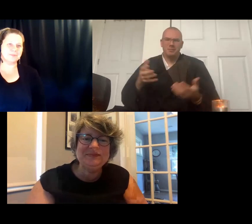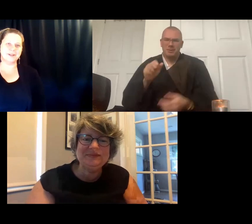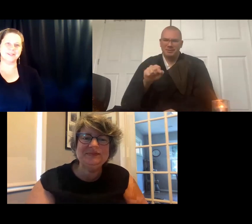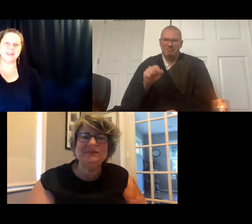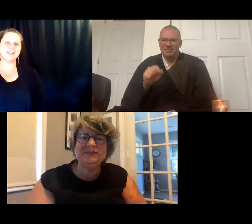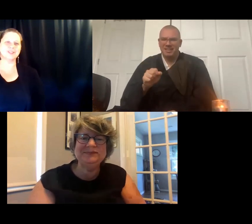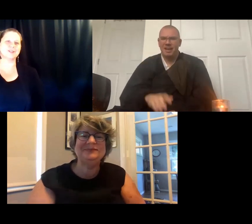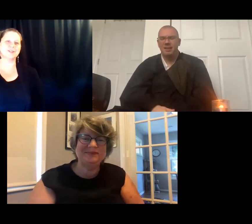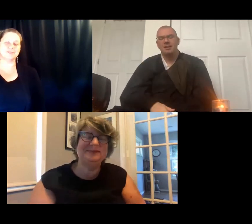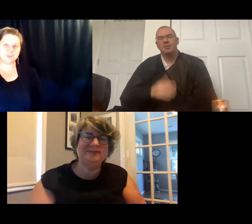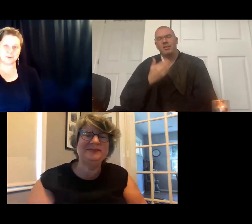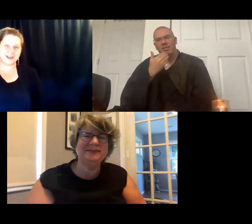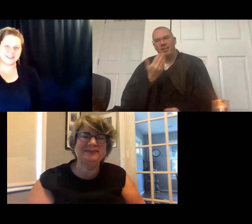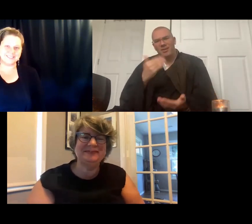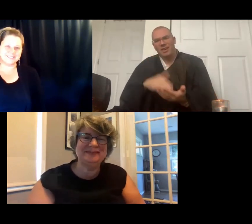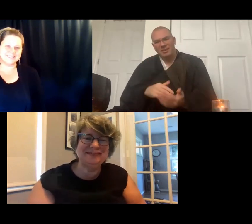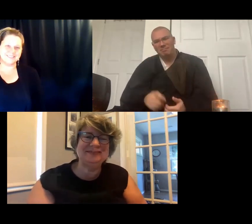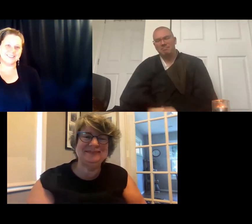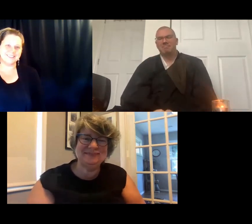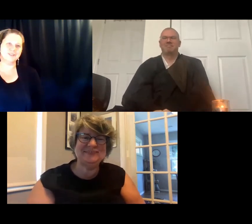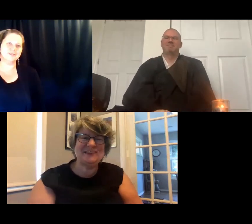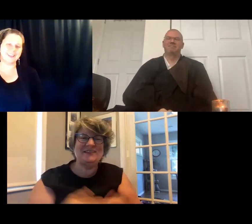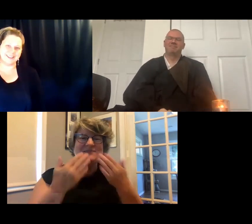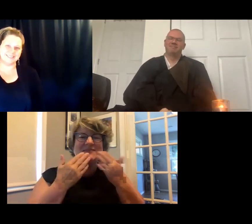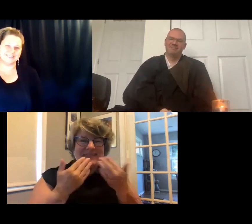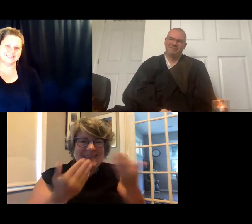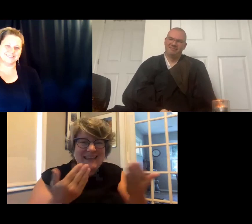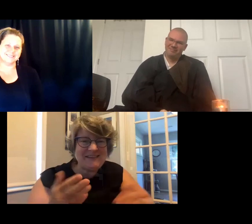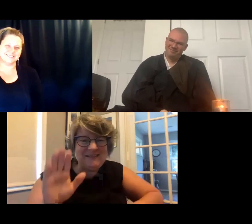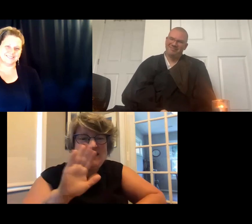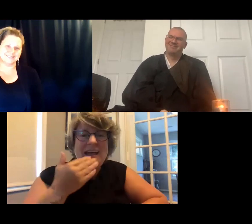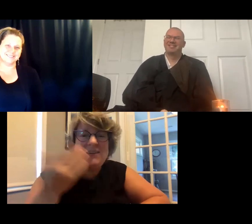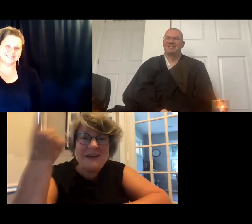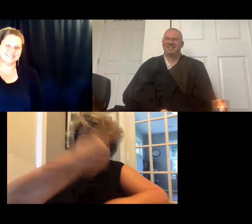with people, I learn so much. Thank you again.